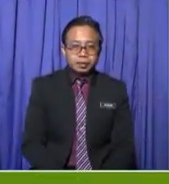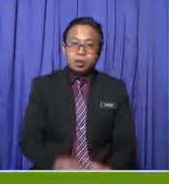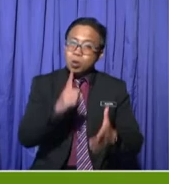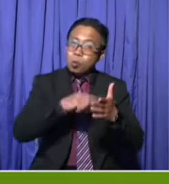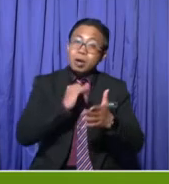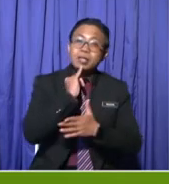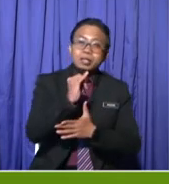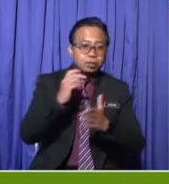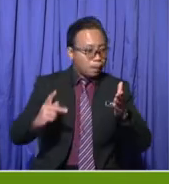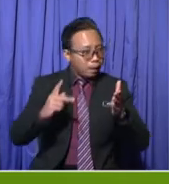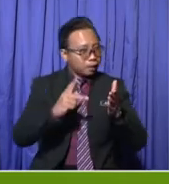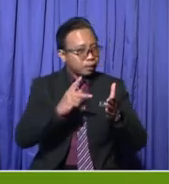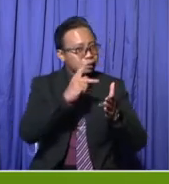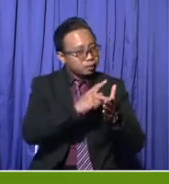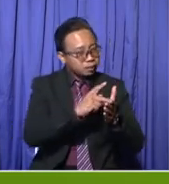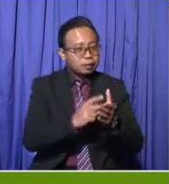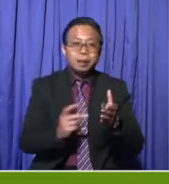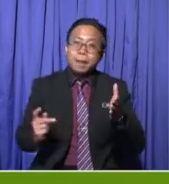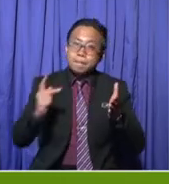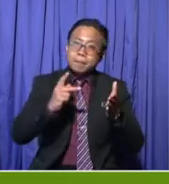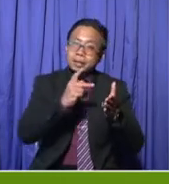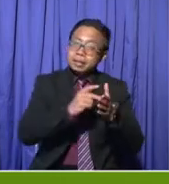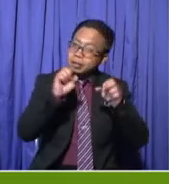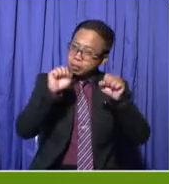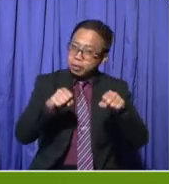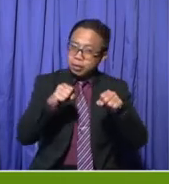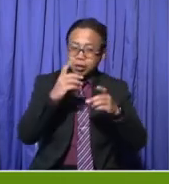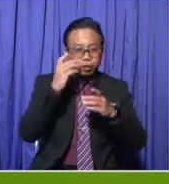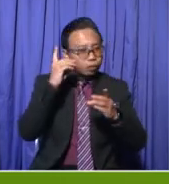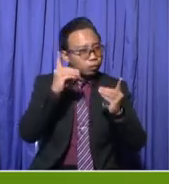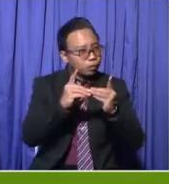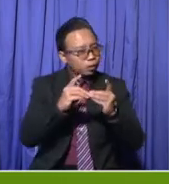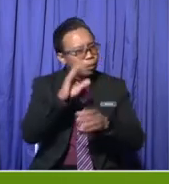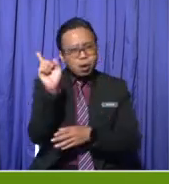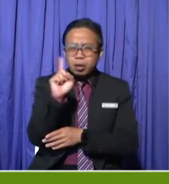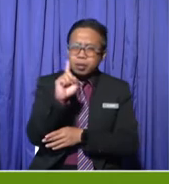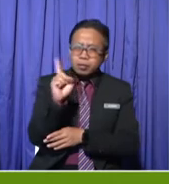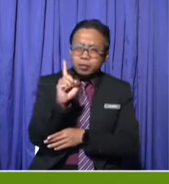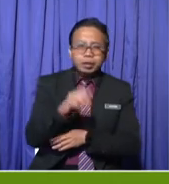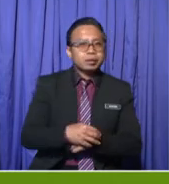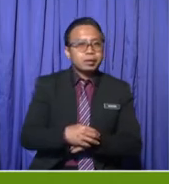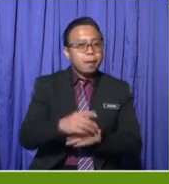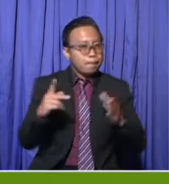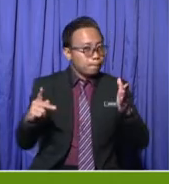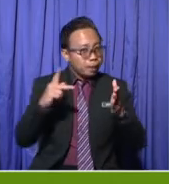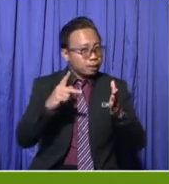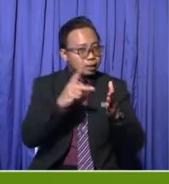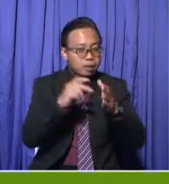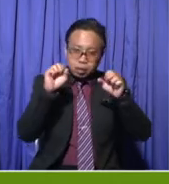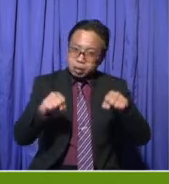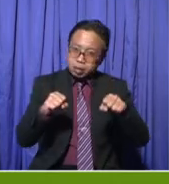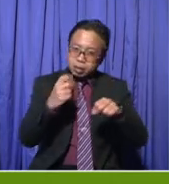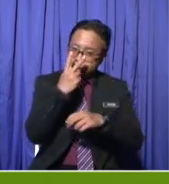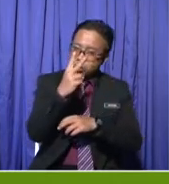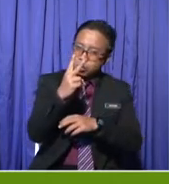What is pattern? Pattern can be found everywhere. Pattern can be found